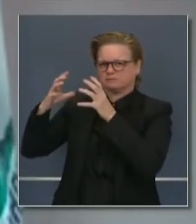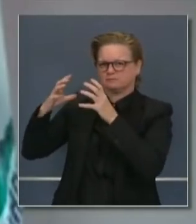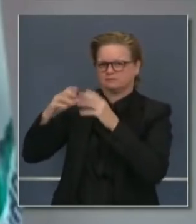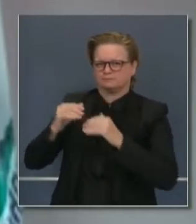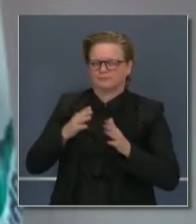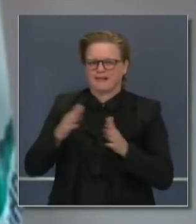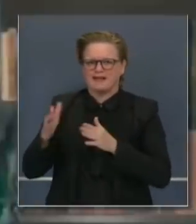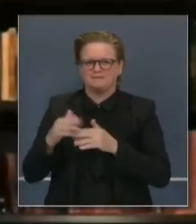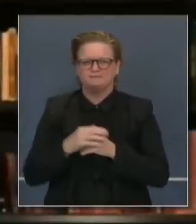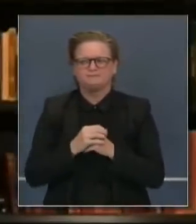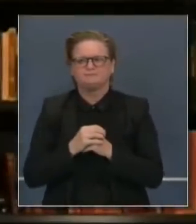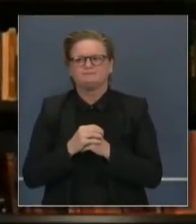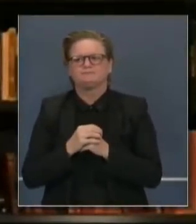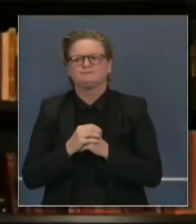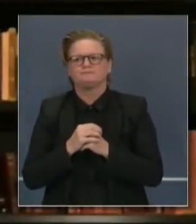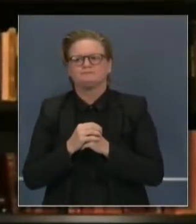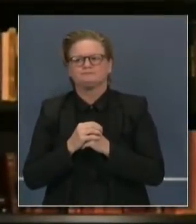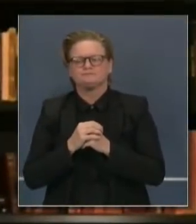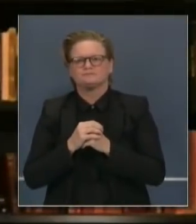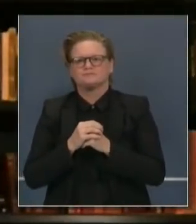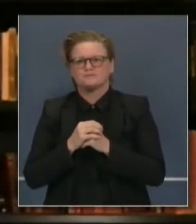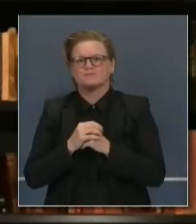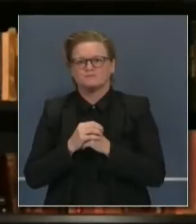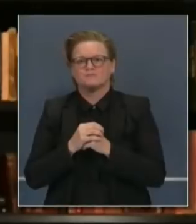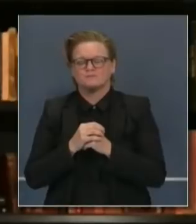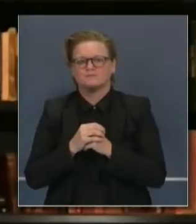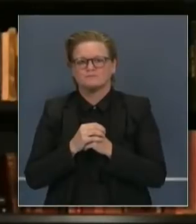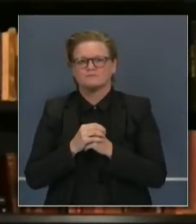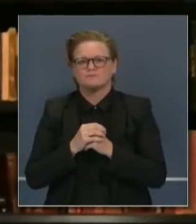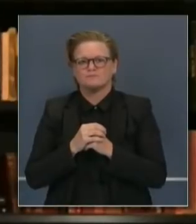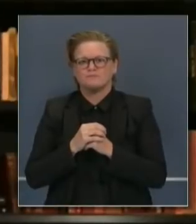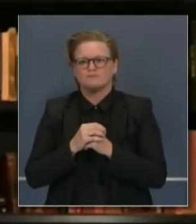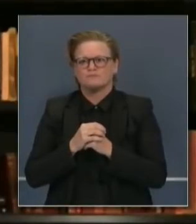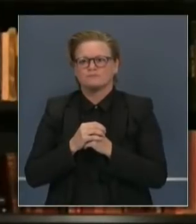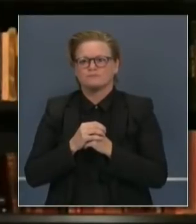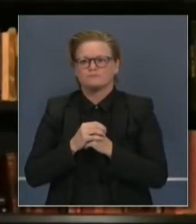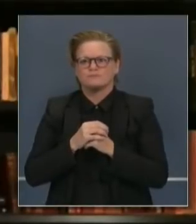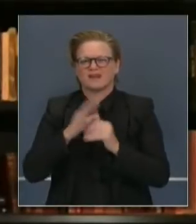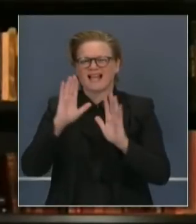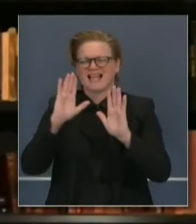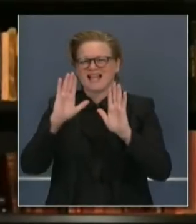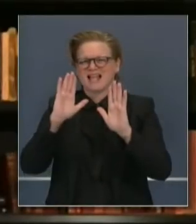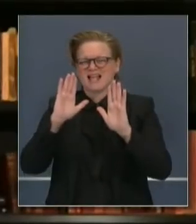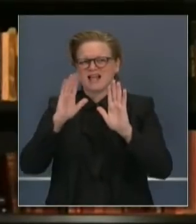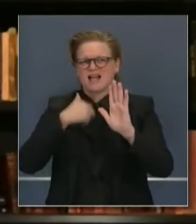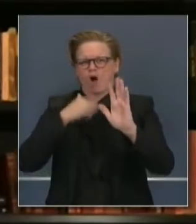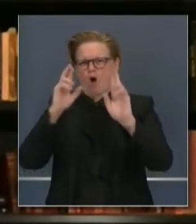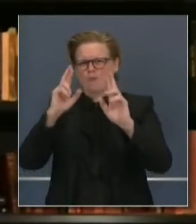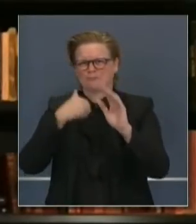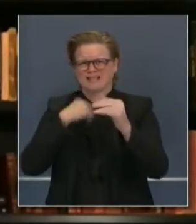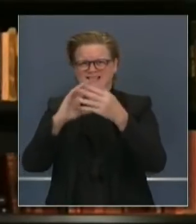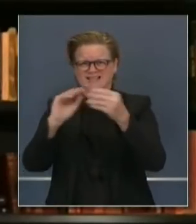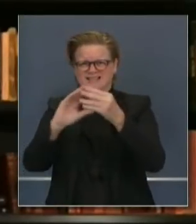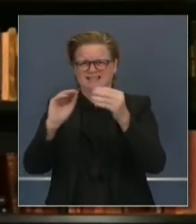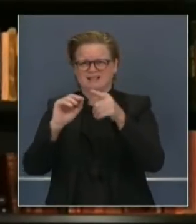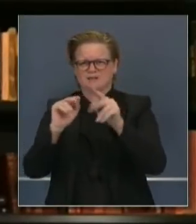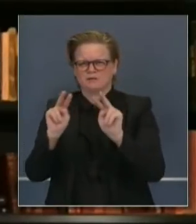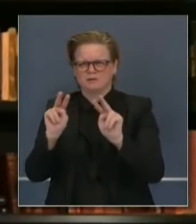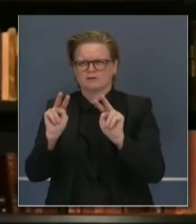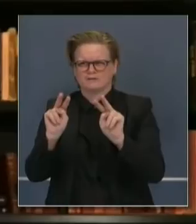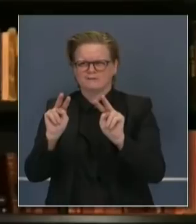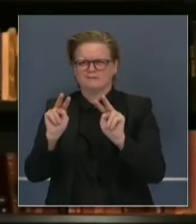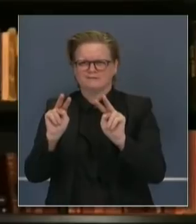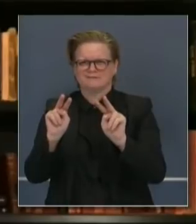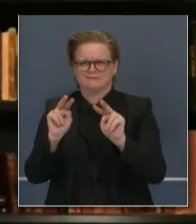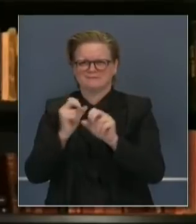Hope that made sense, and I hope it. And when you follow it through, it does make sense. But I appreciate the opportunity. Thank you, Dr. Galley,